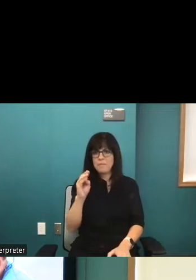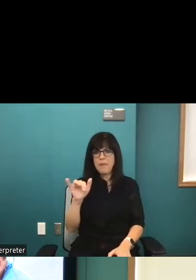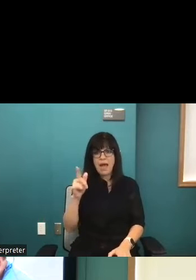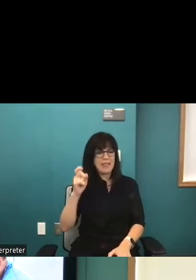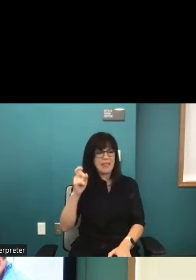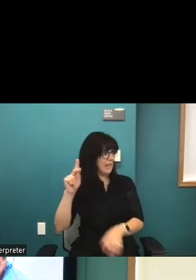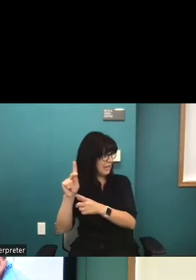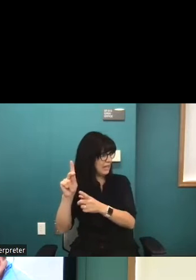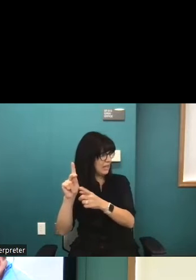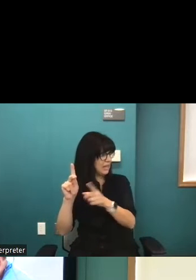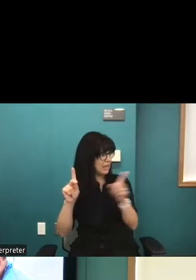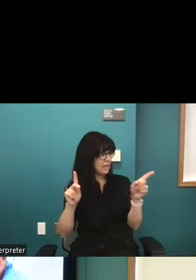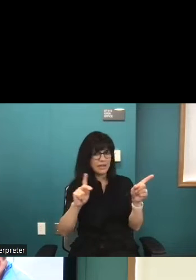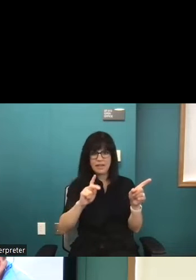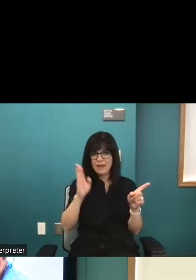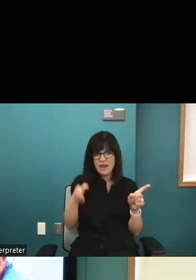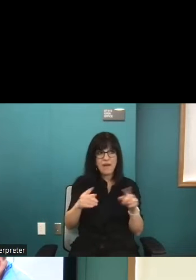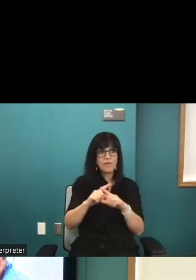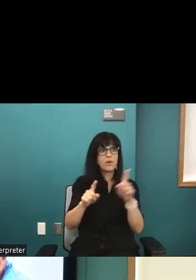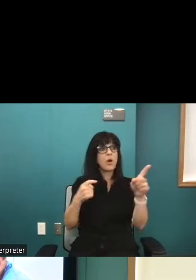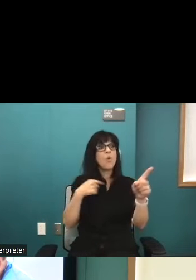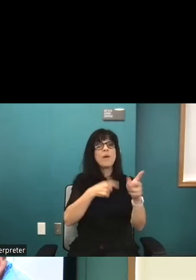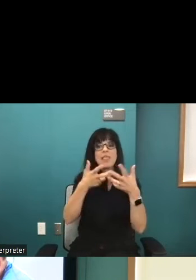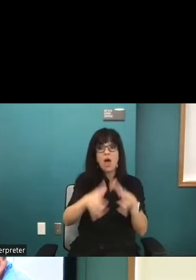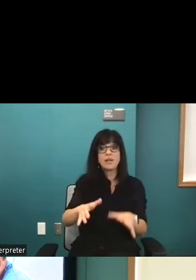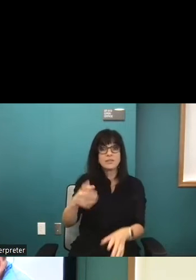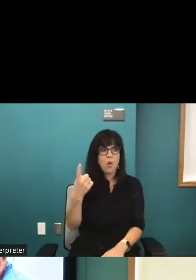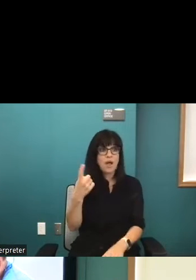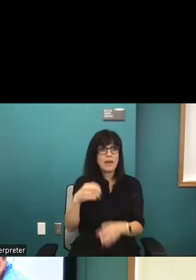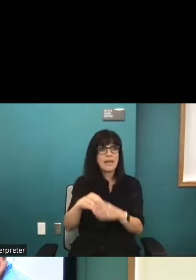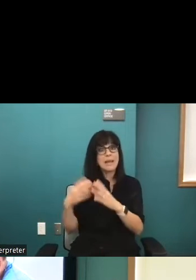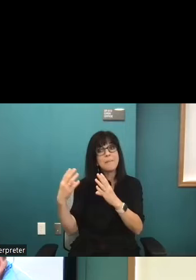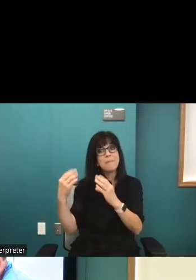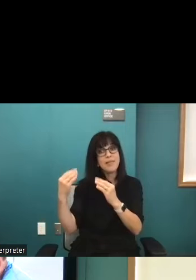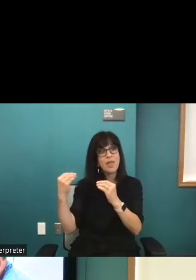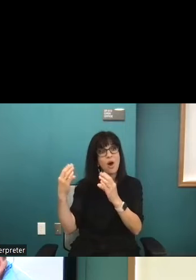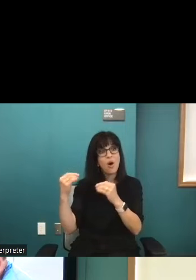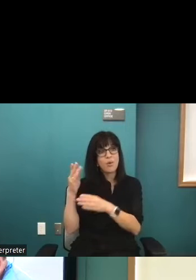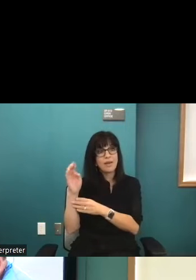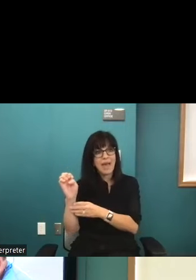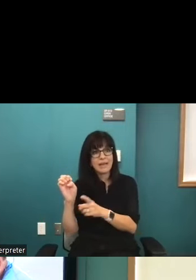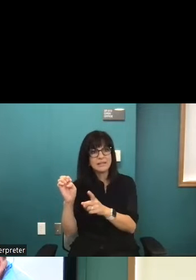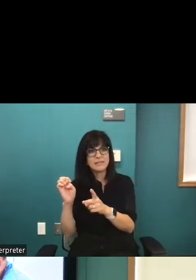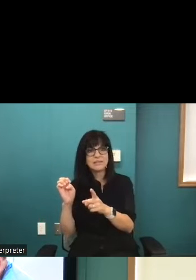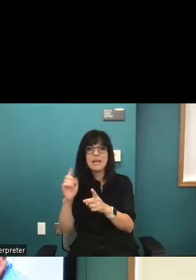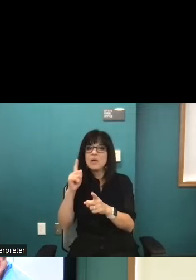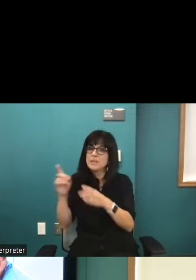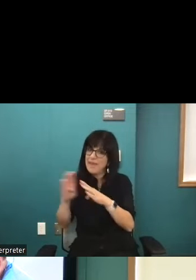it. No? Oh. We lost one in a pillowcase, which was a behavior, not a true loss, and it came